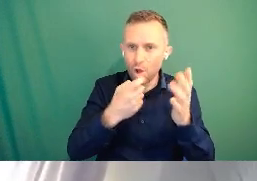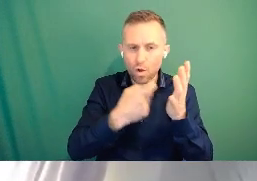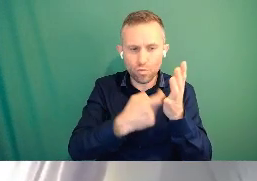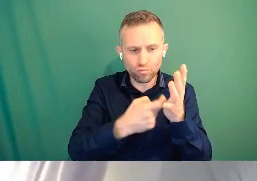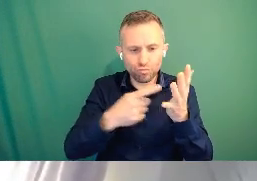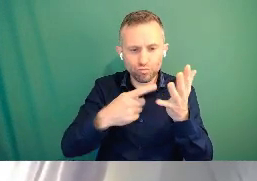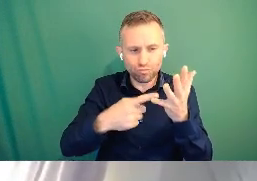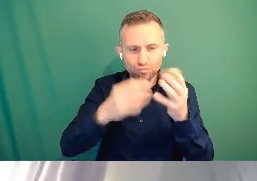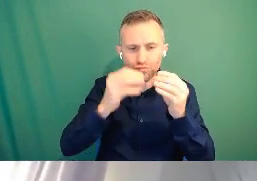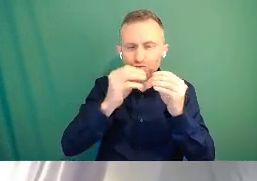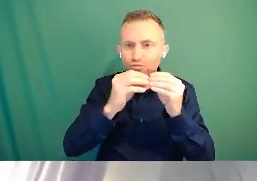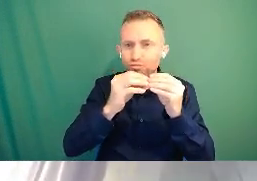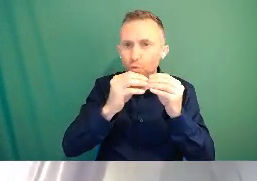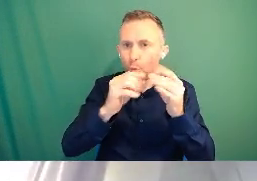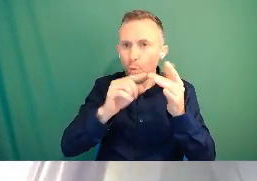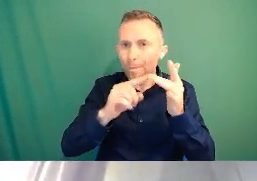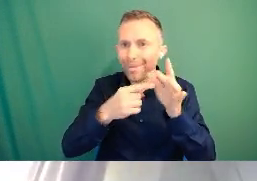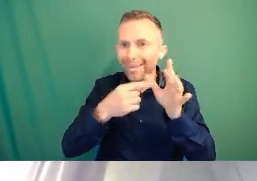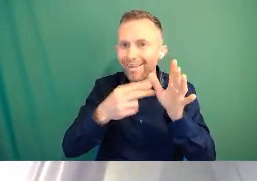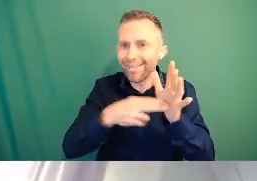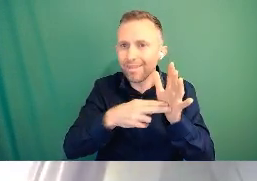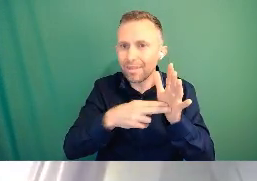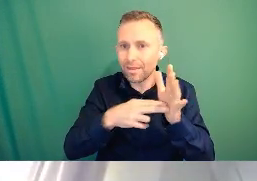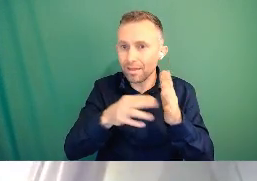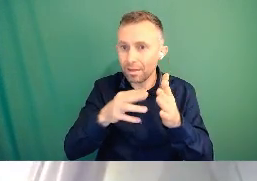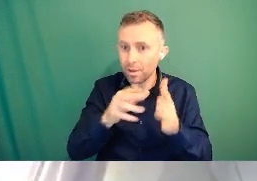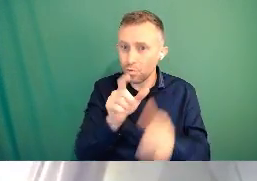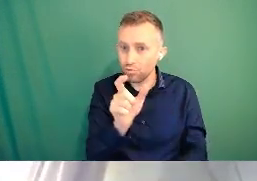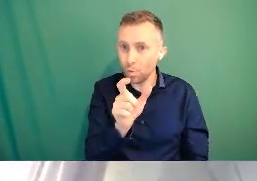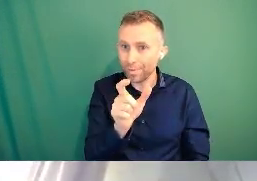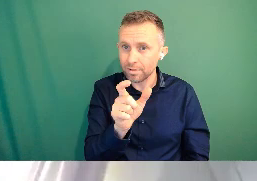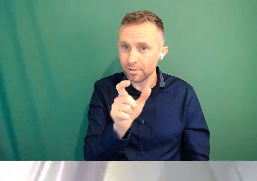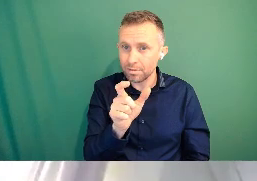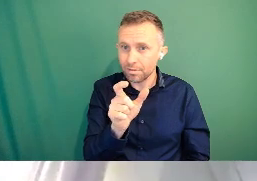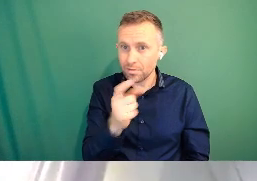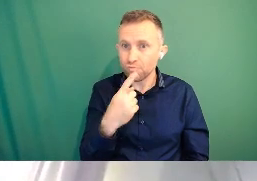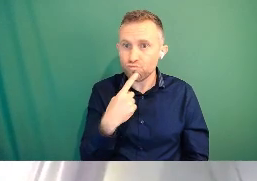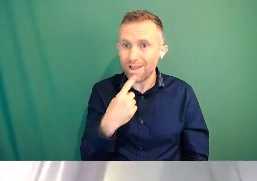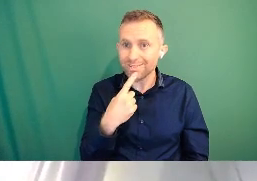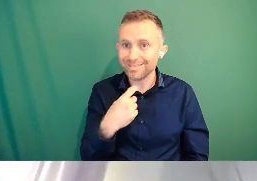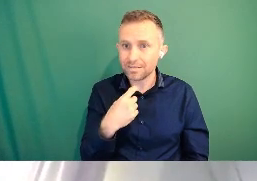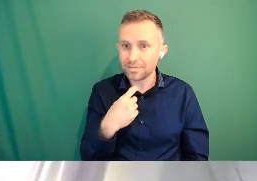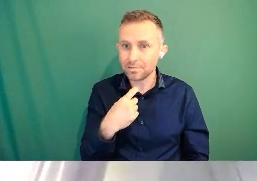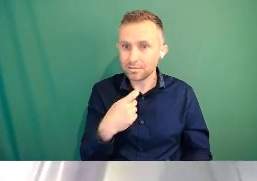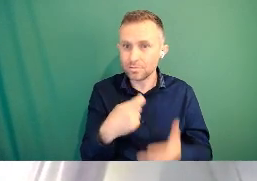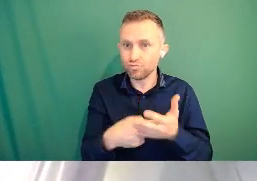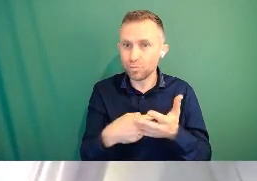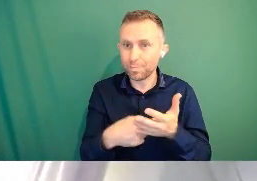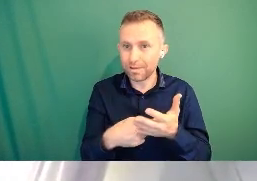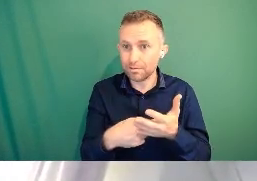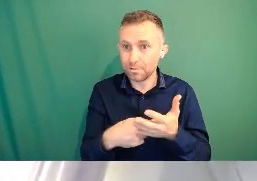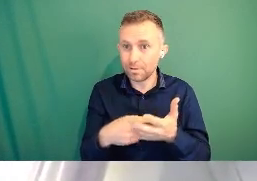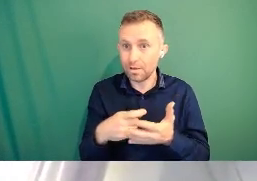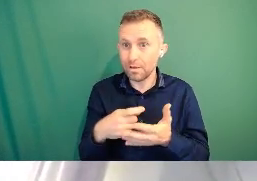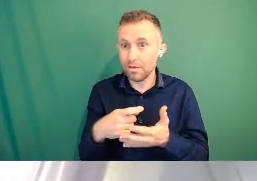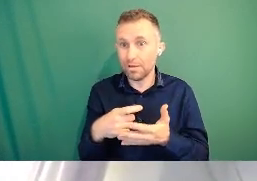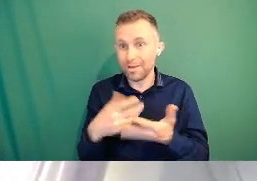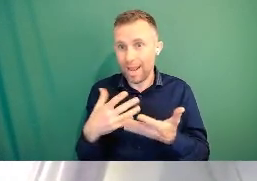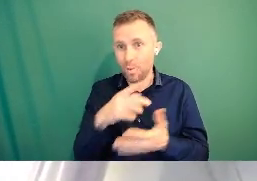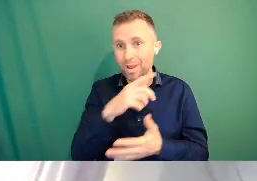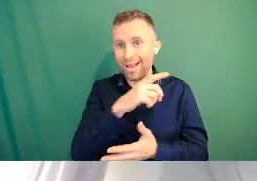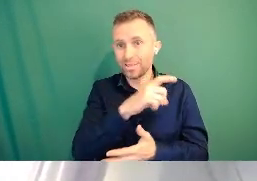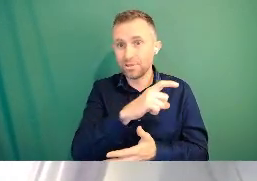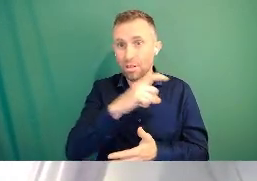Rubium. Some of you are probably better at pronouncing that than me, which means red castle. So Castell Coch